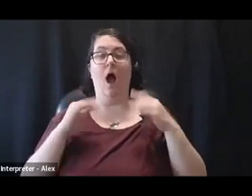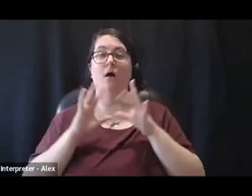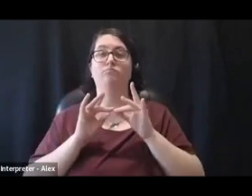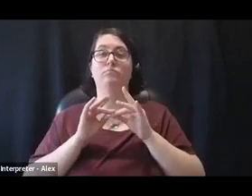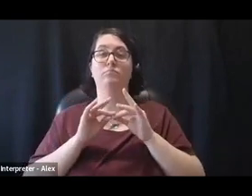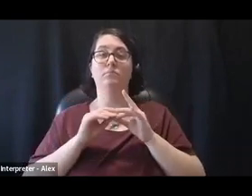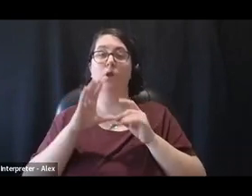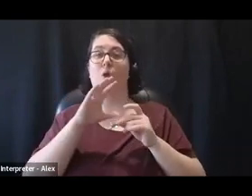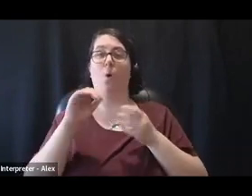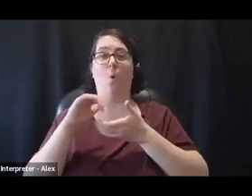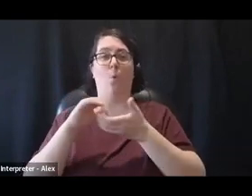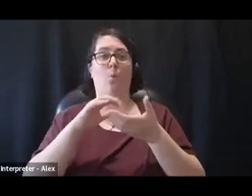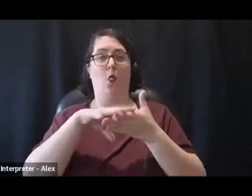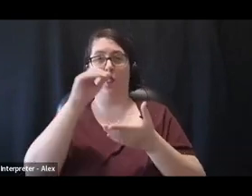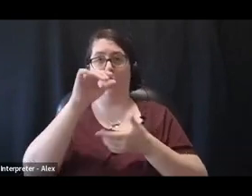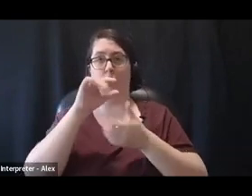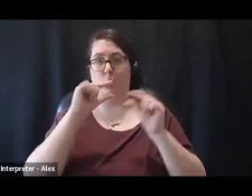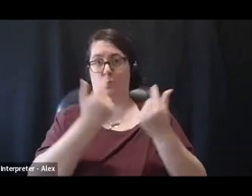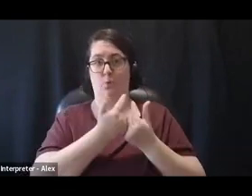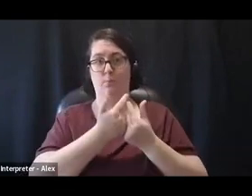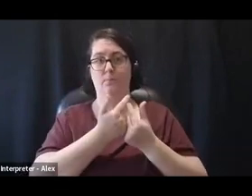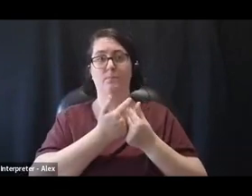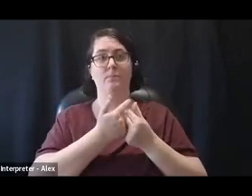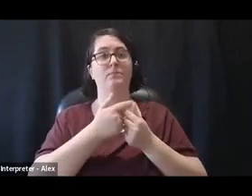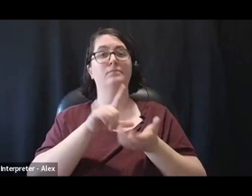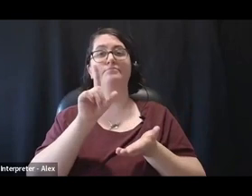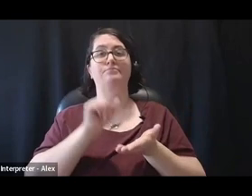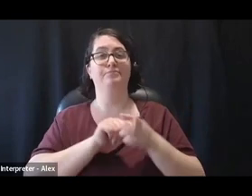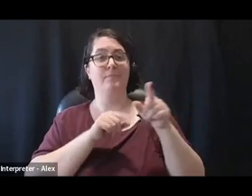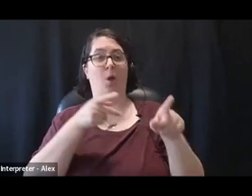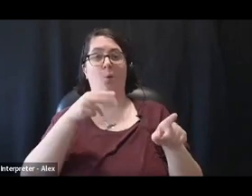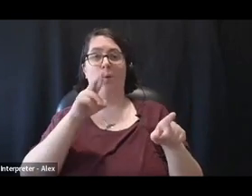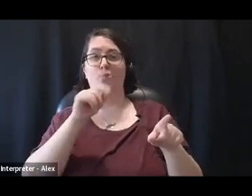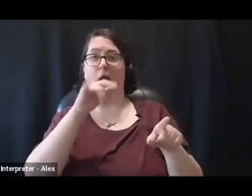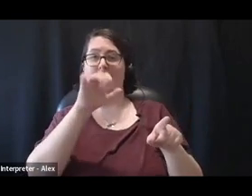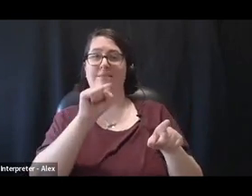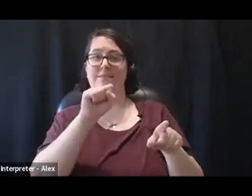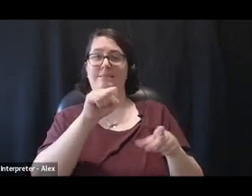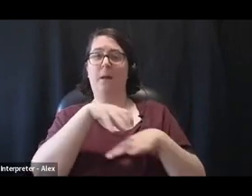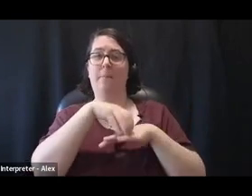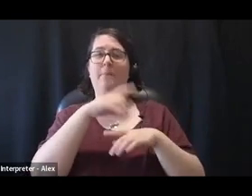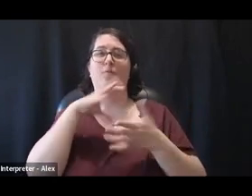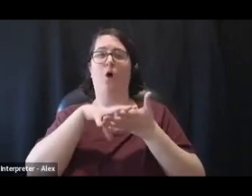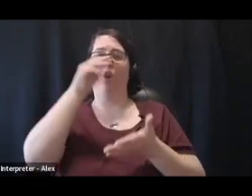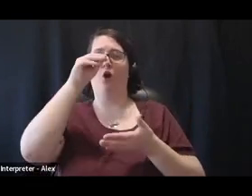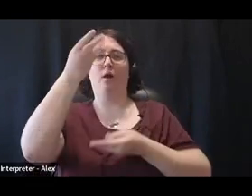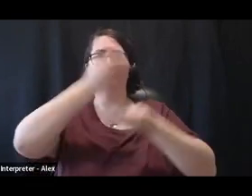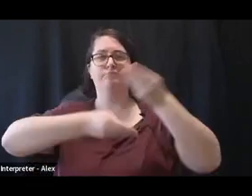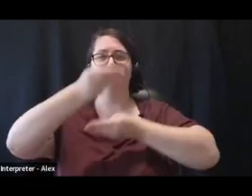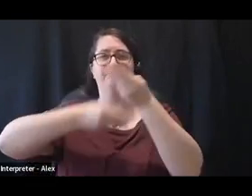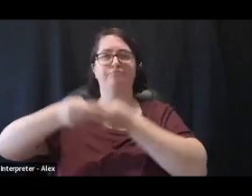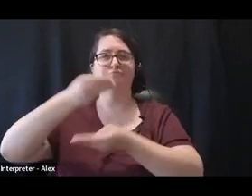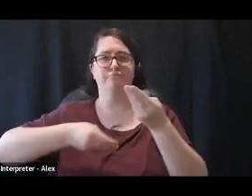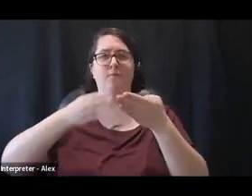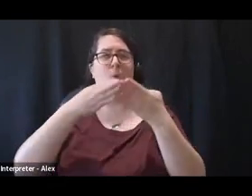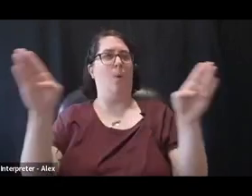the co-learning groups publish notes on Praxis, a platform for discovering and sharing knowledge for a more collaborative and open